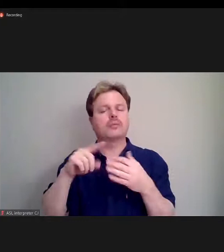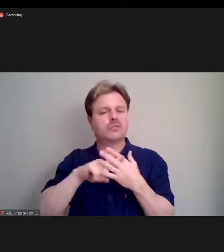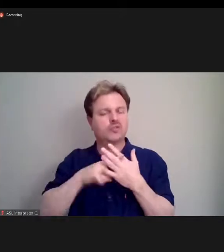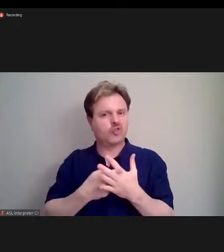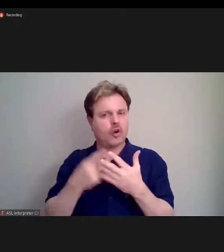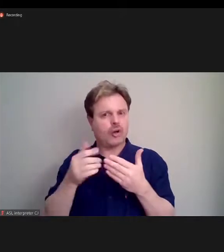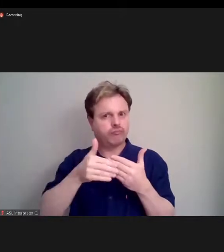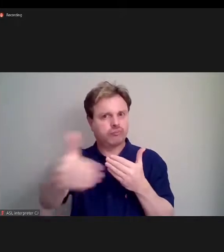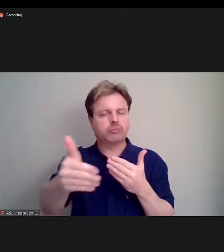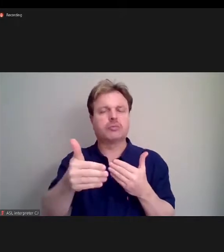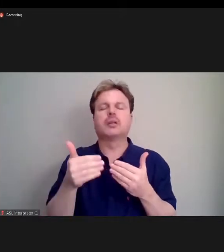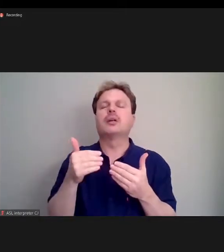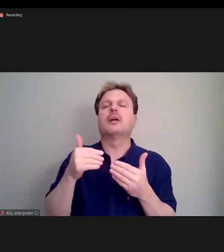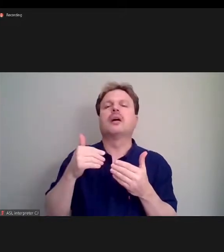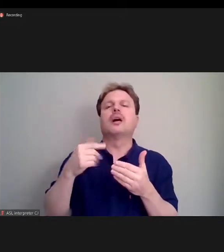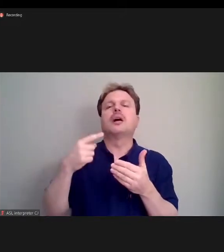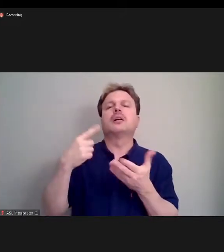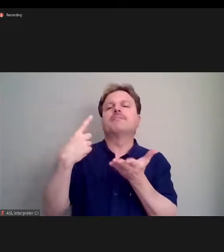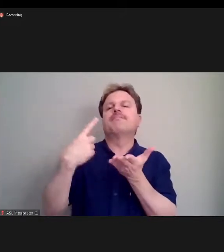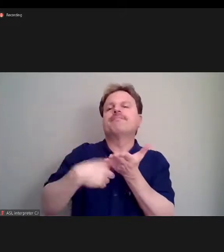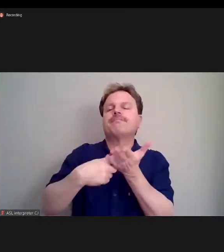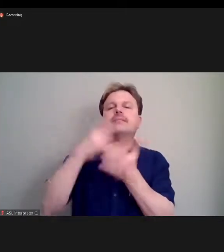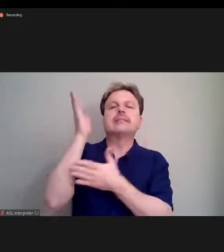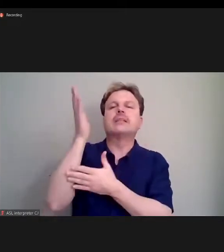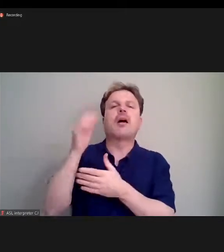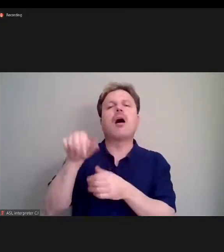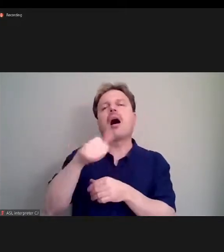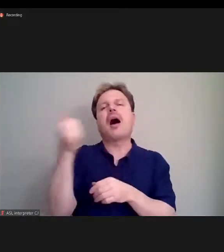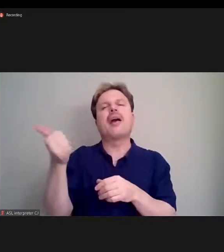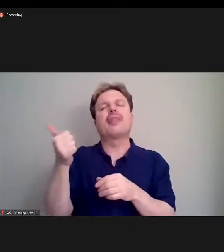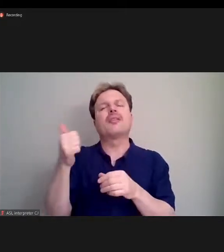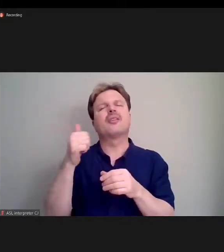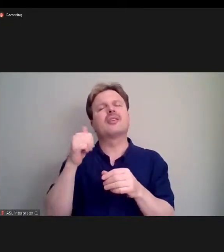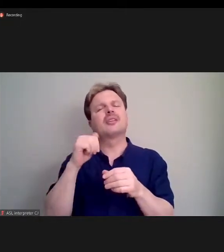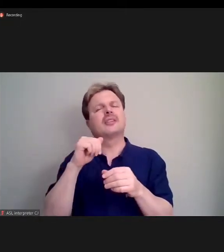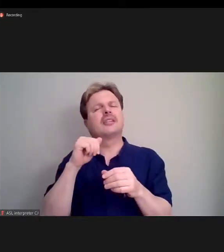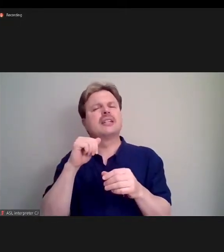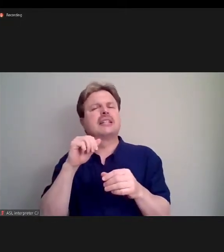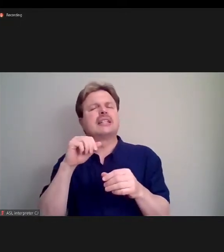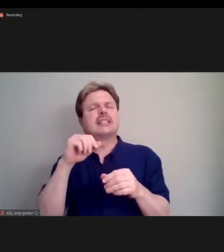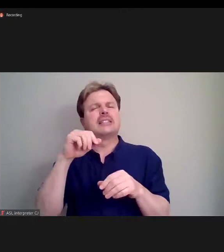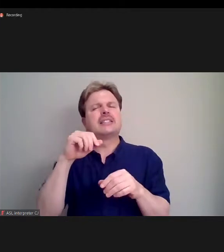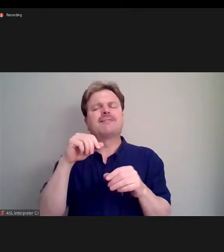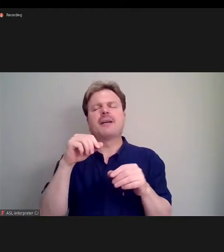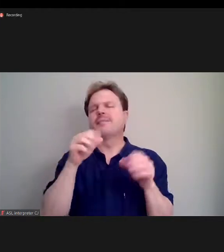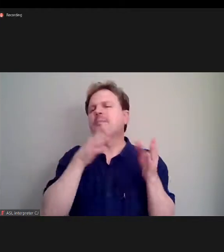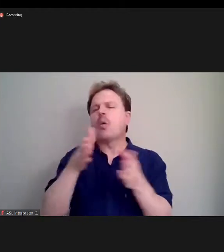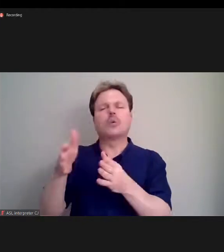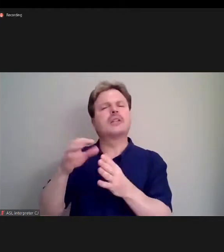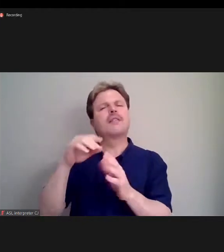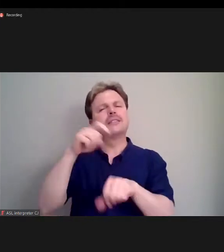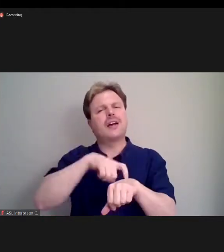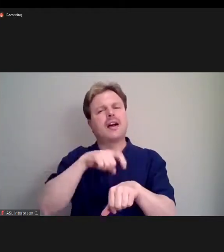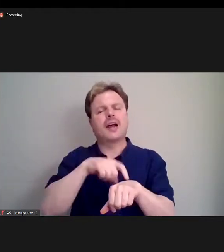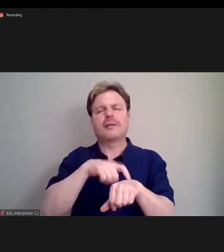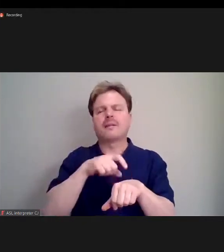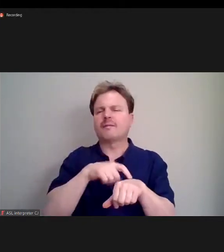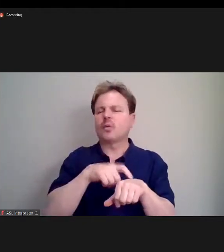about other modes of time that we can take on in terms of writing and teaching